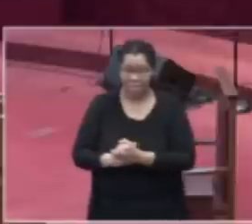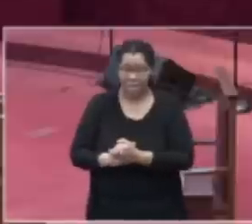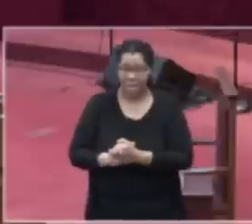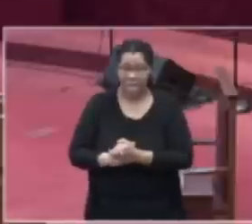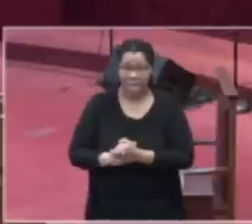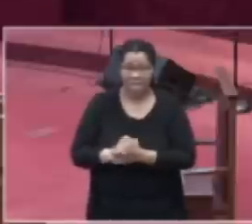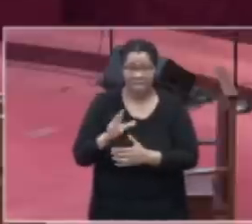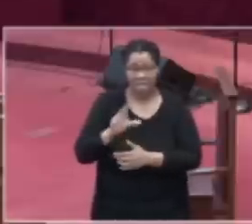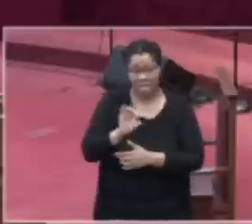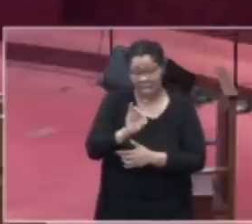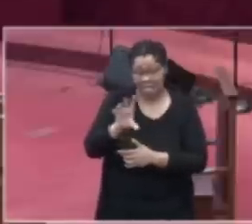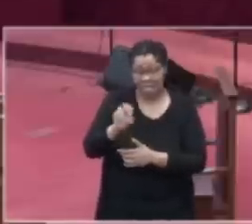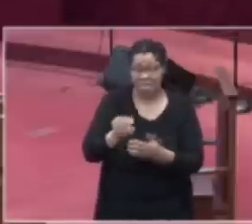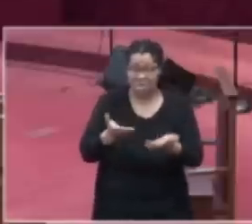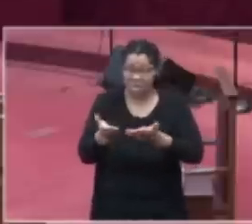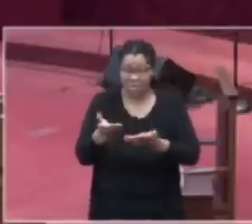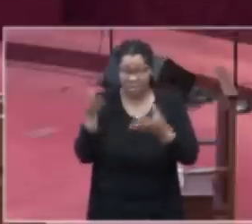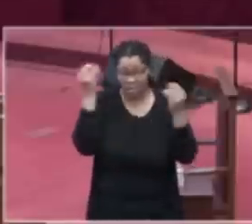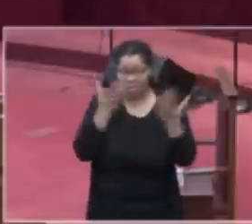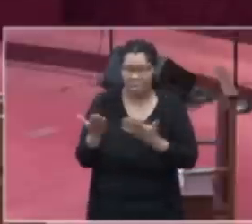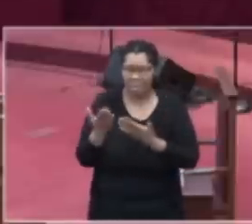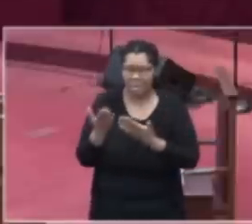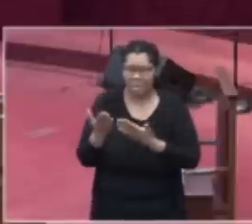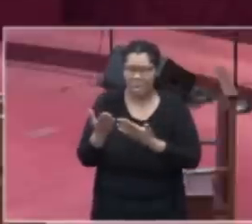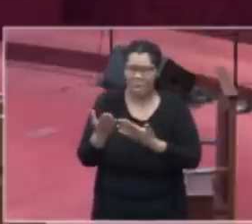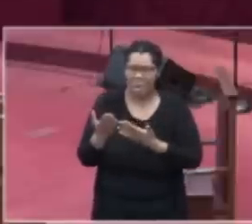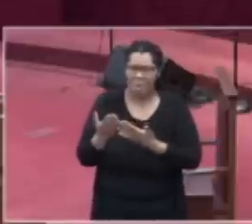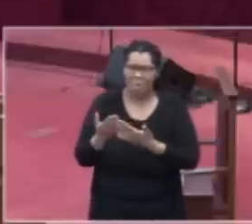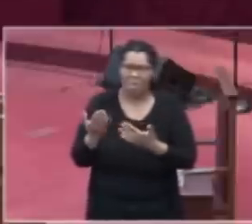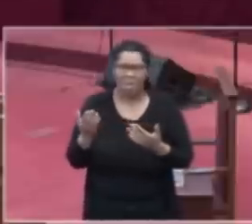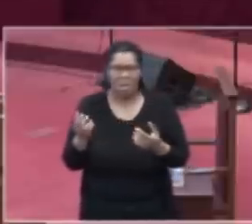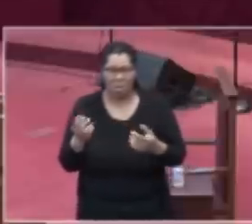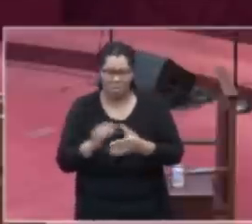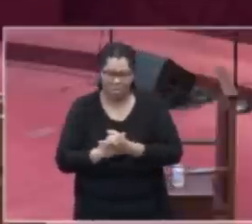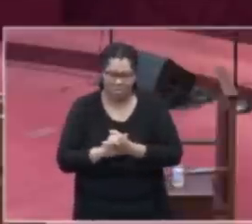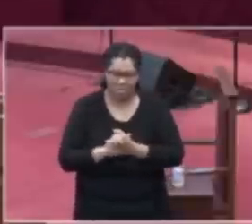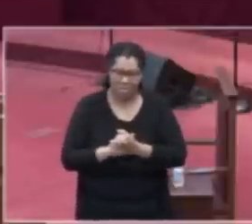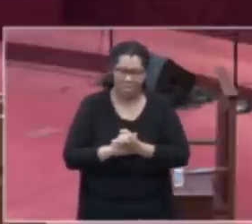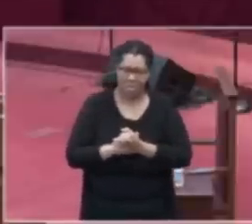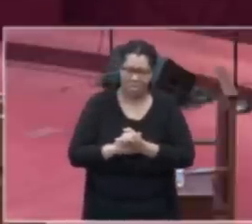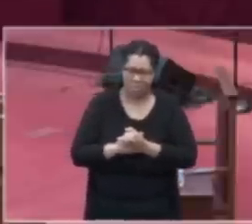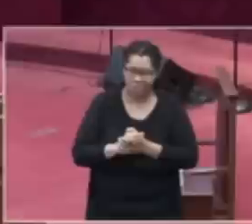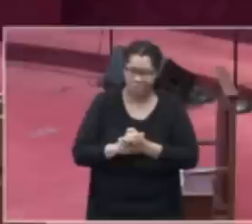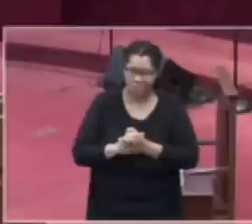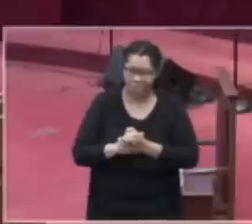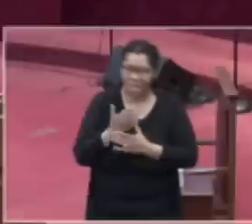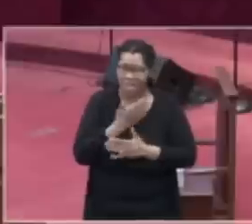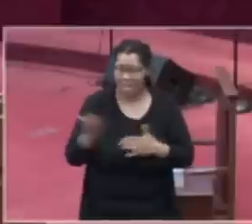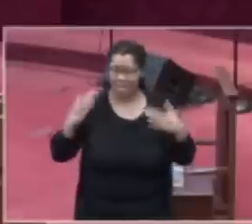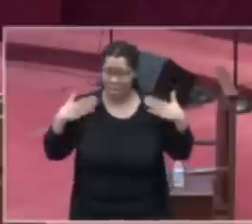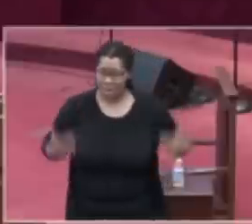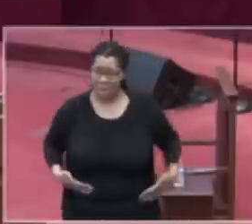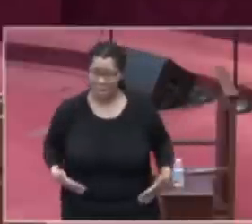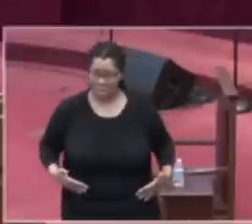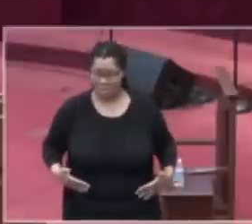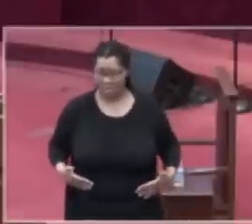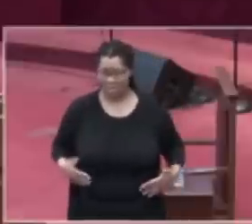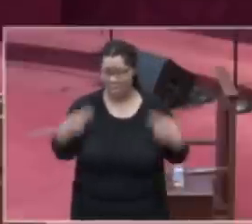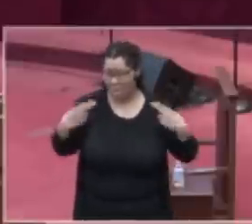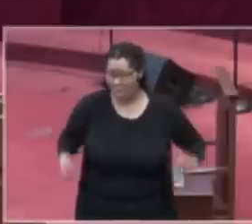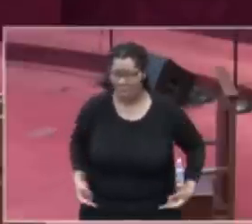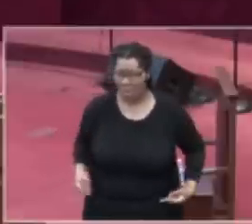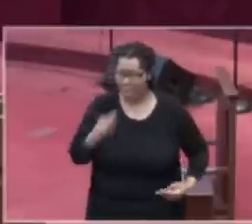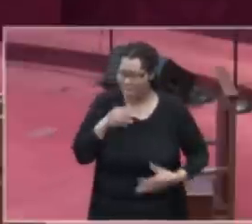y'all, think about it. With the intricate complexity of the human physical frame, you